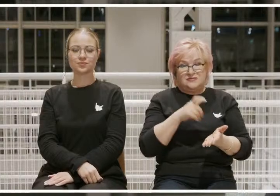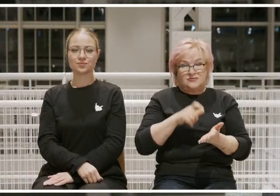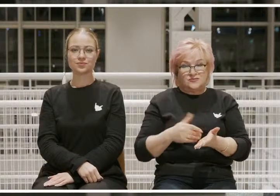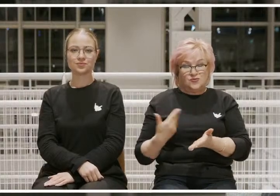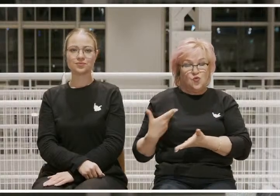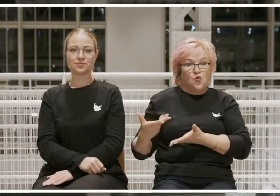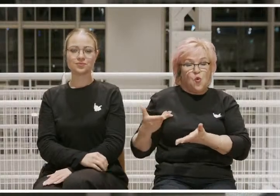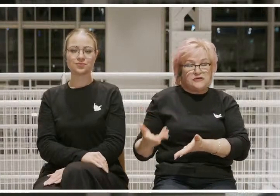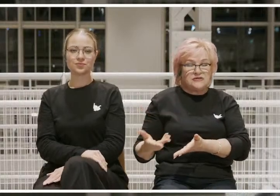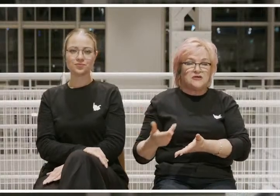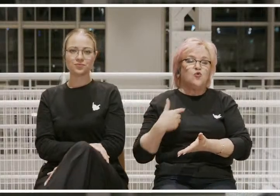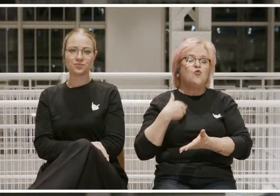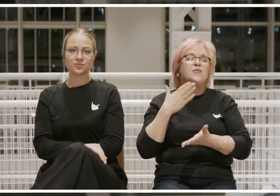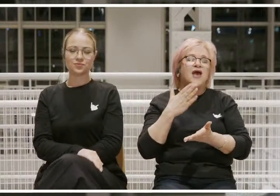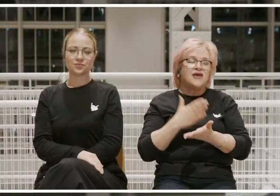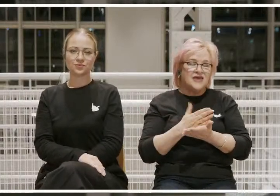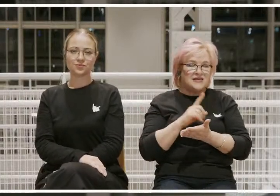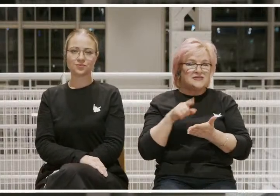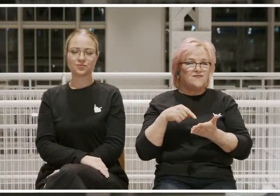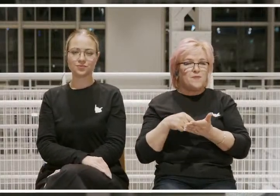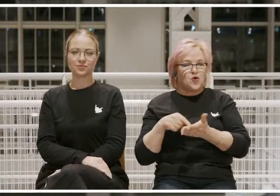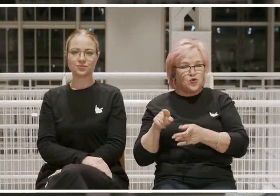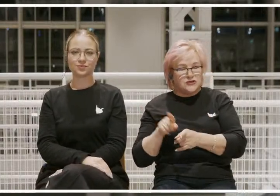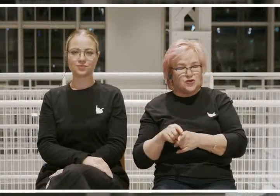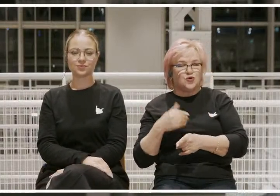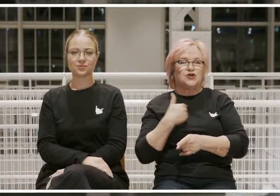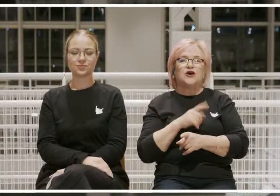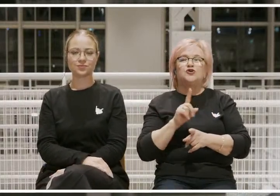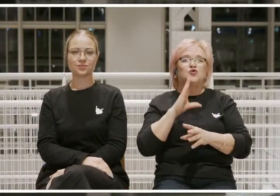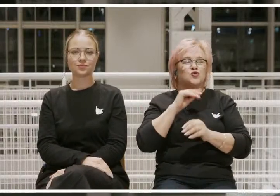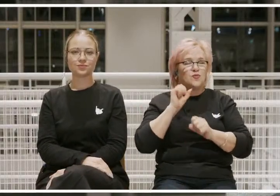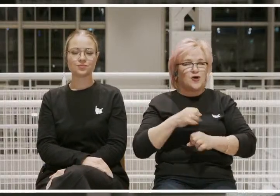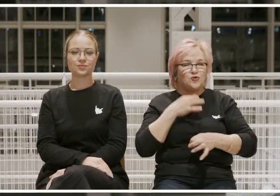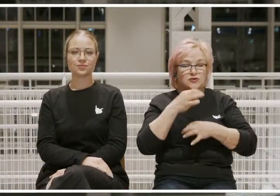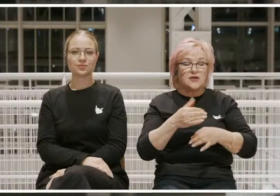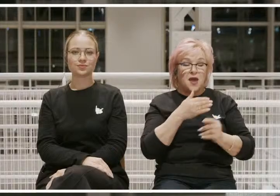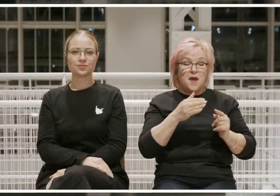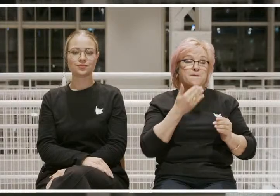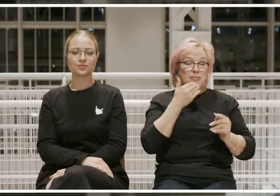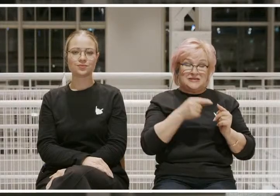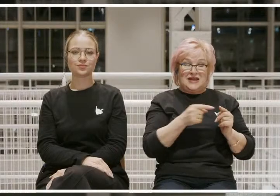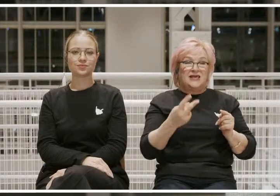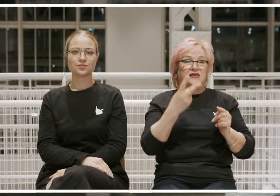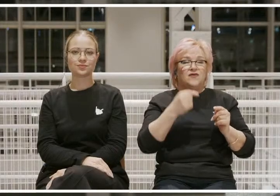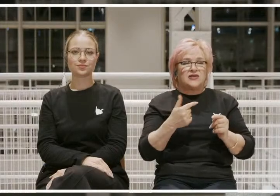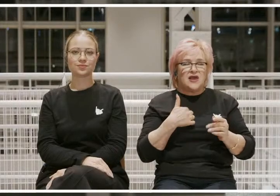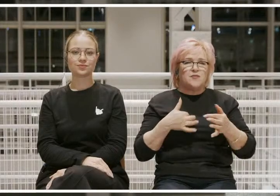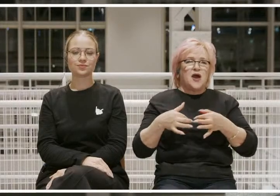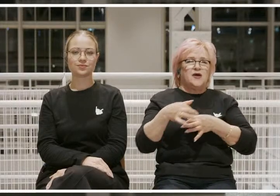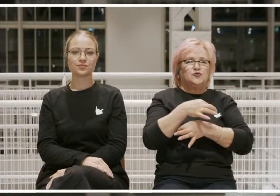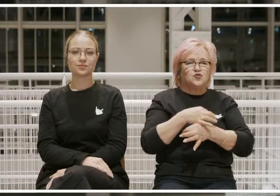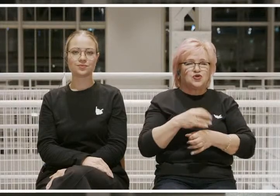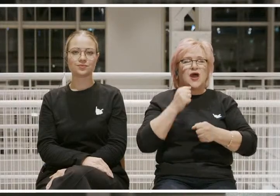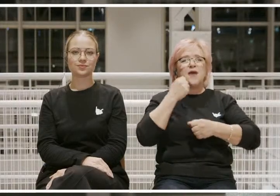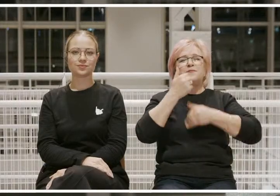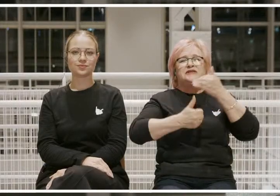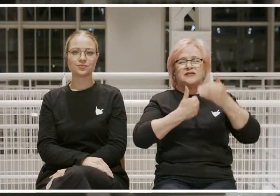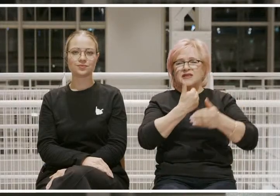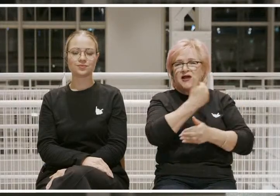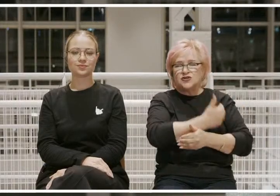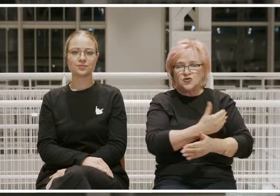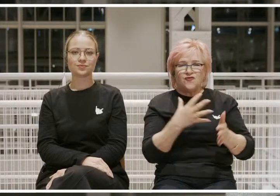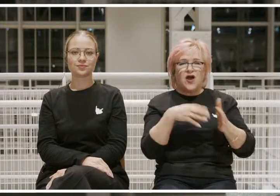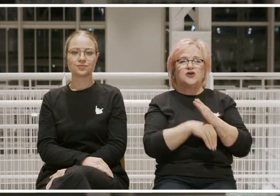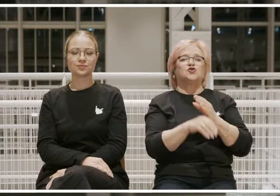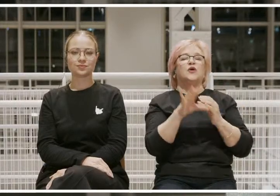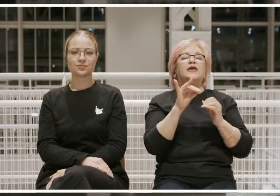something. First of all, I mean, we spent the last 2 days, you and I, talking about not only the presentation, but also how it connects to